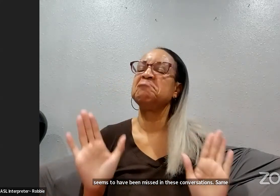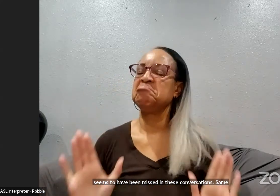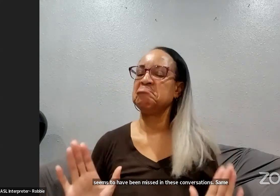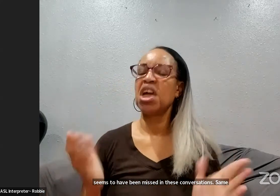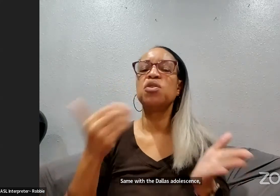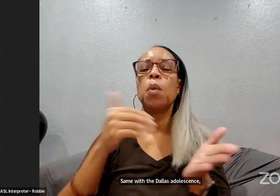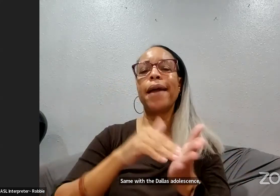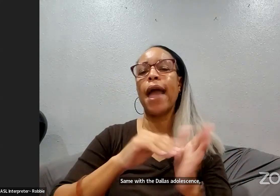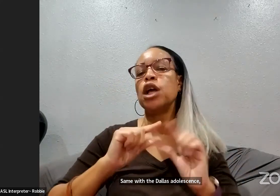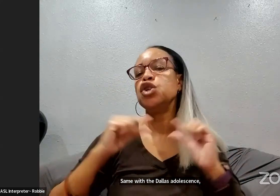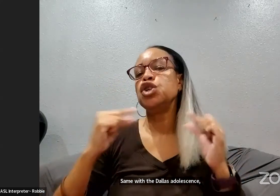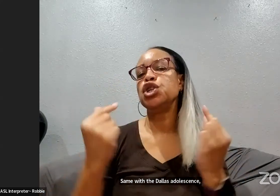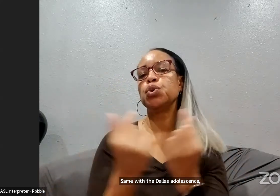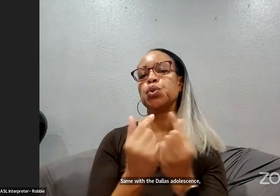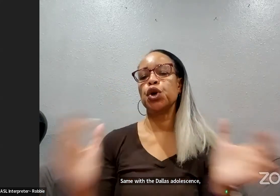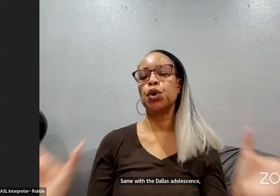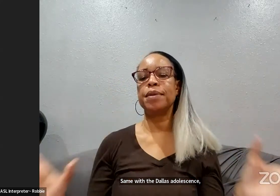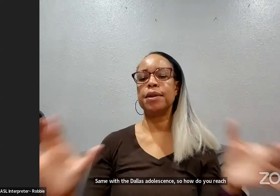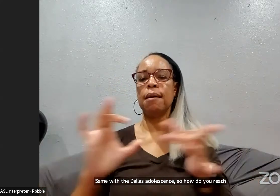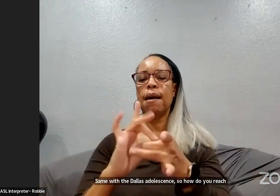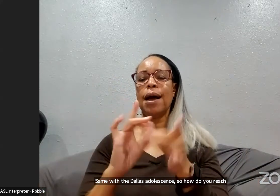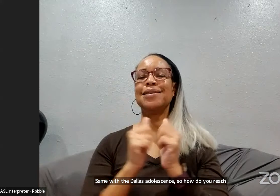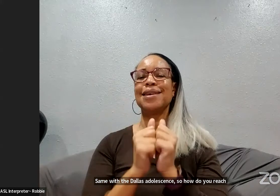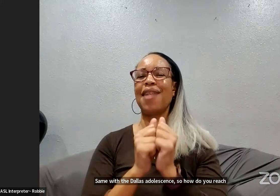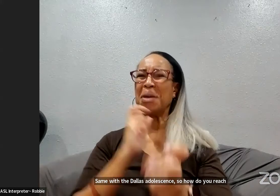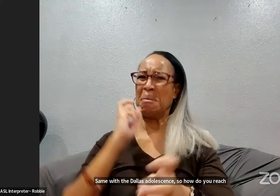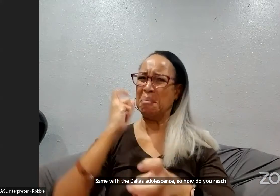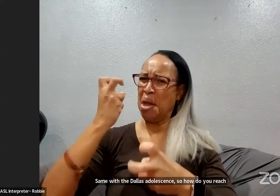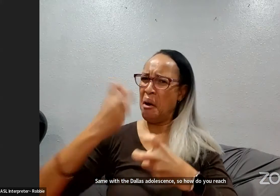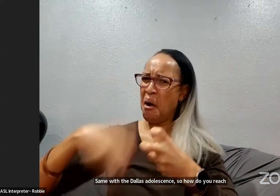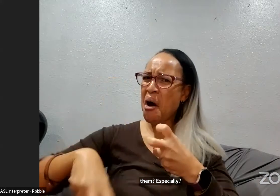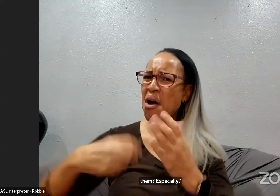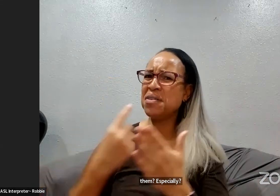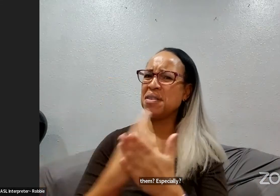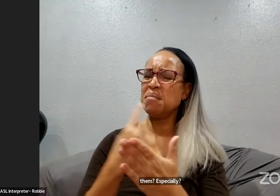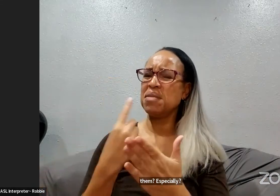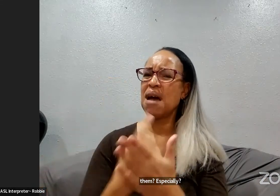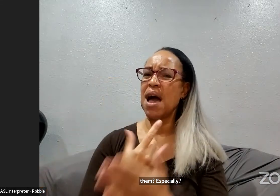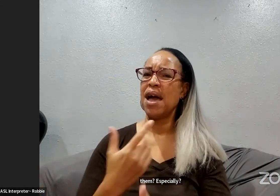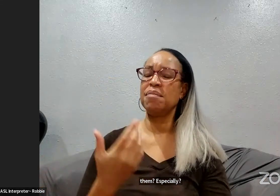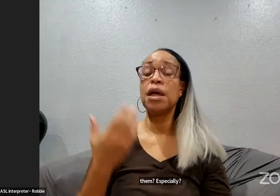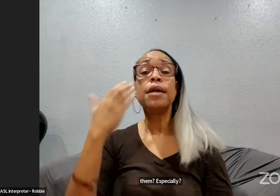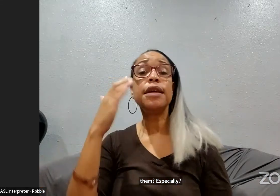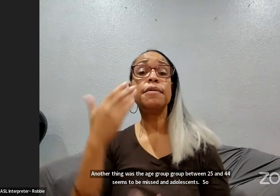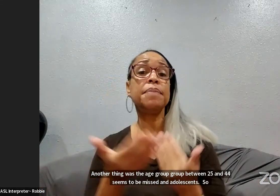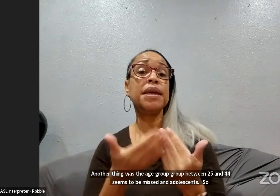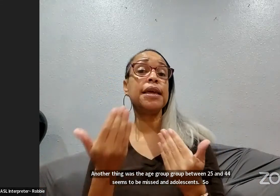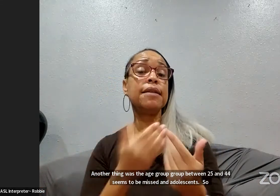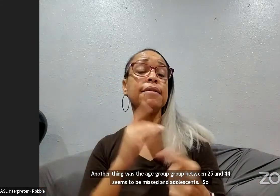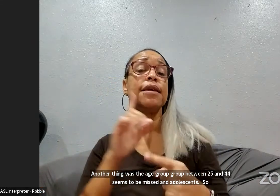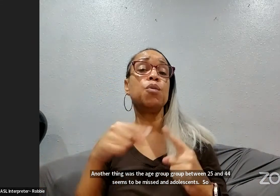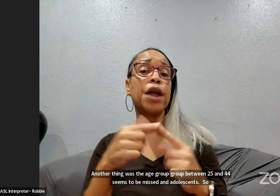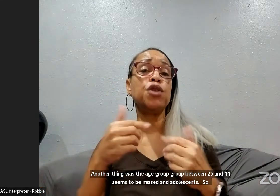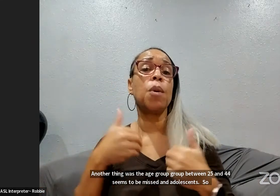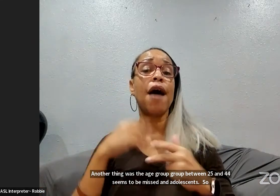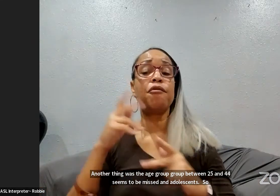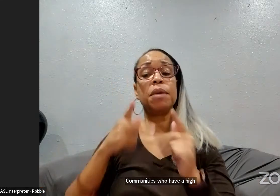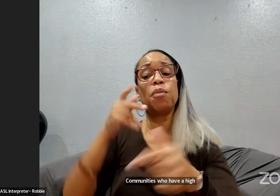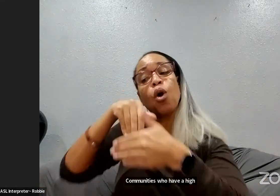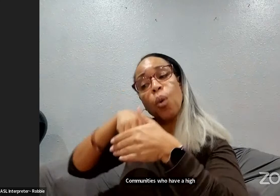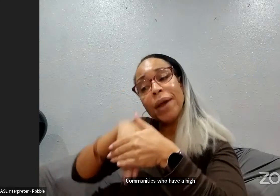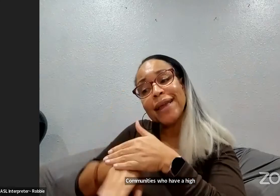groups together can be difficult sometimes. It seems to be easier when you actually have individuals go into the